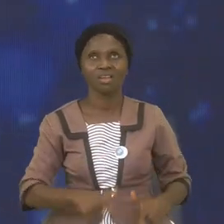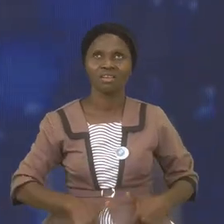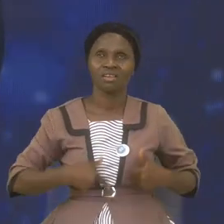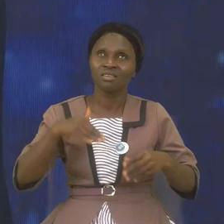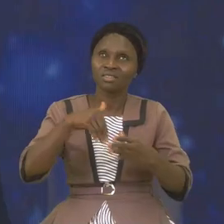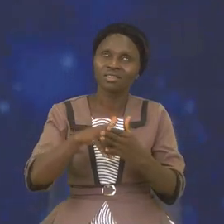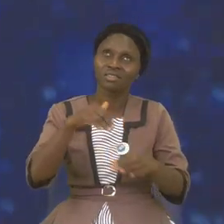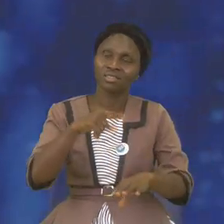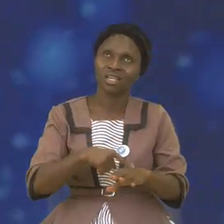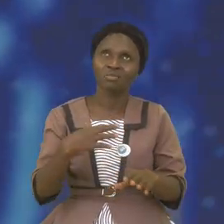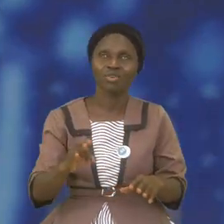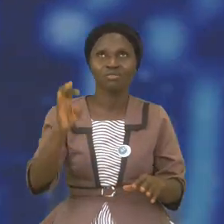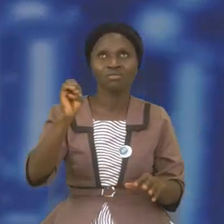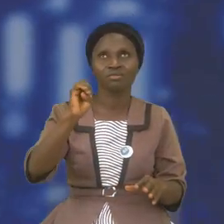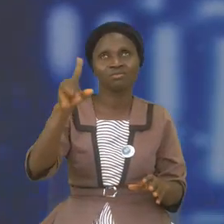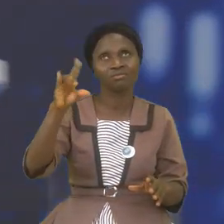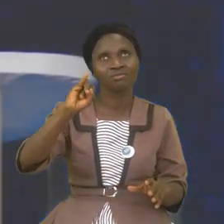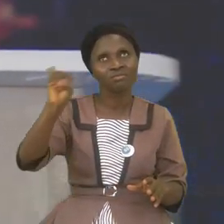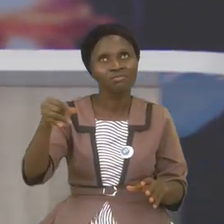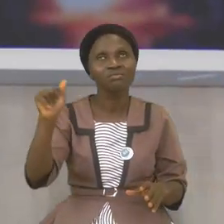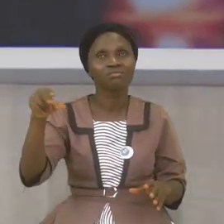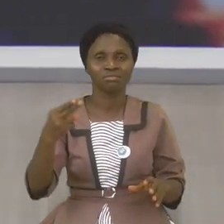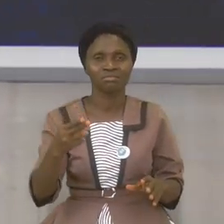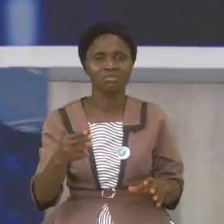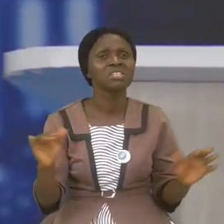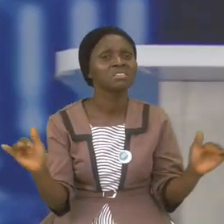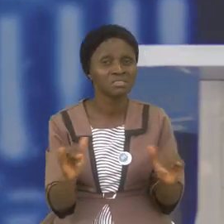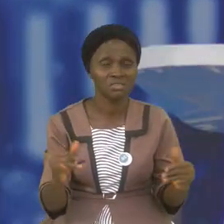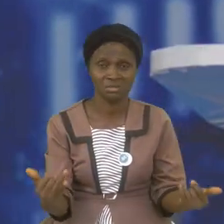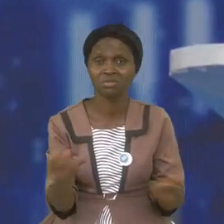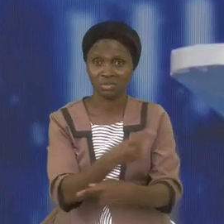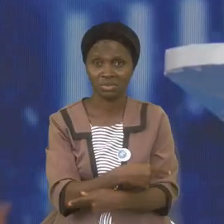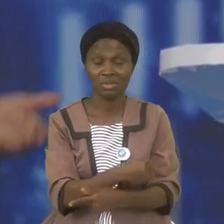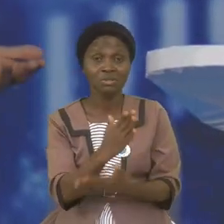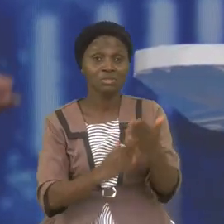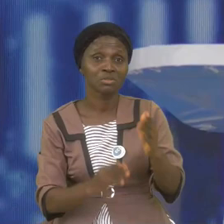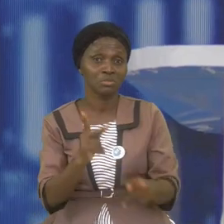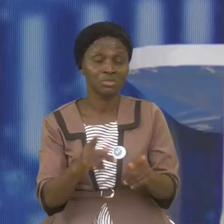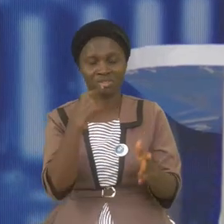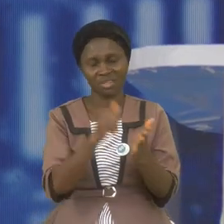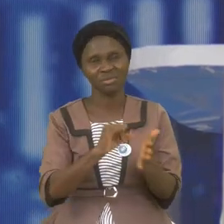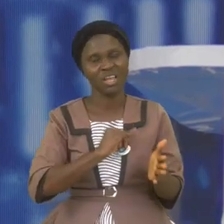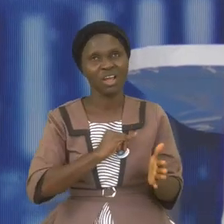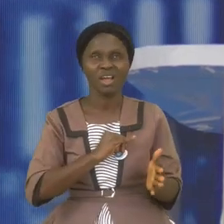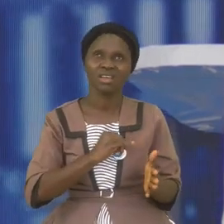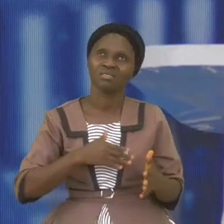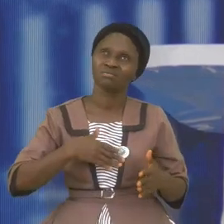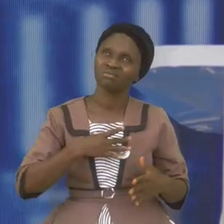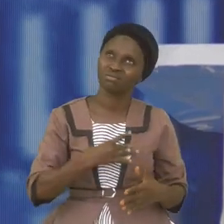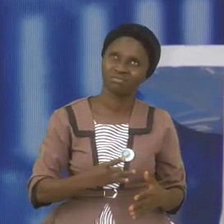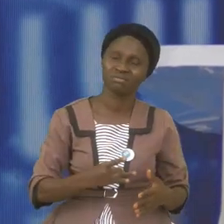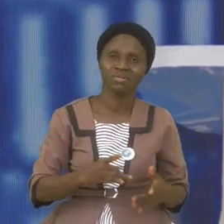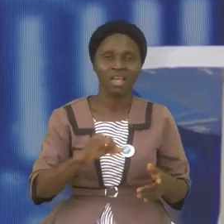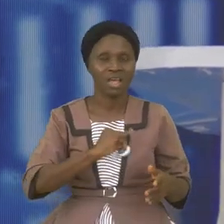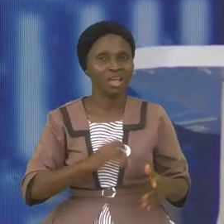I wish I lived in the time when Christ was on earth. Look, to